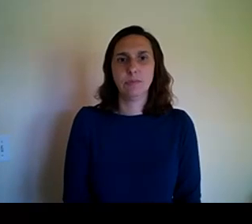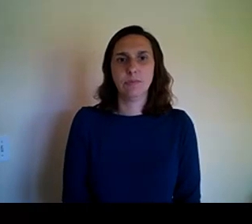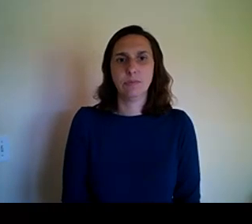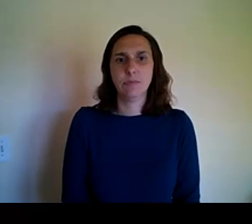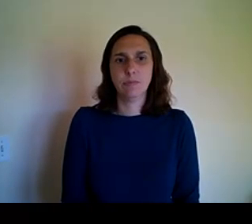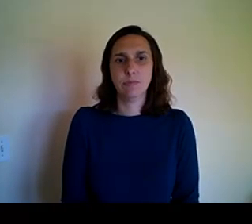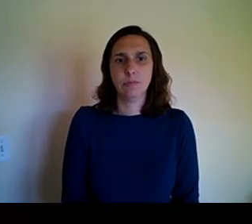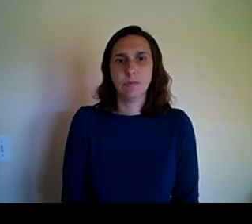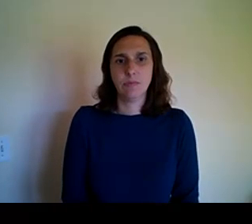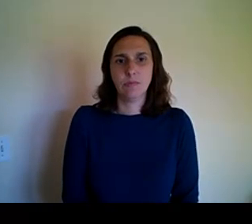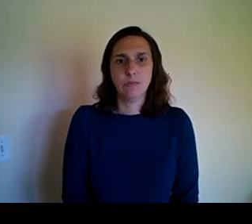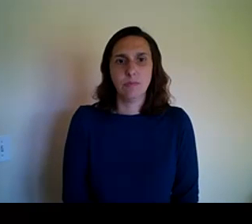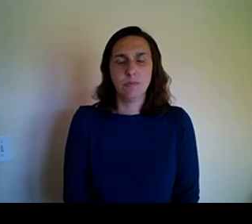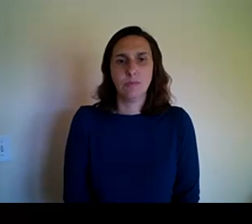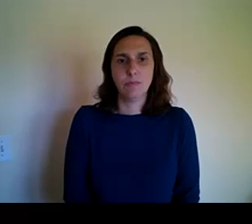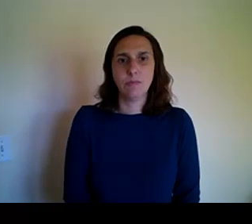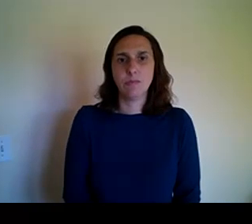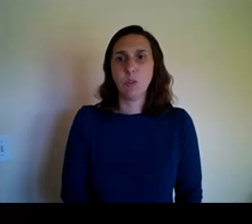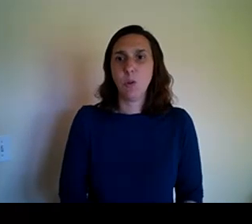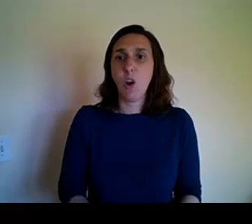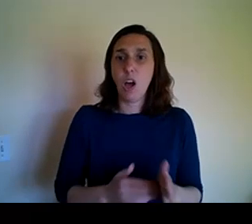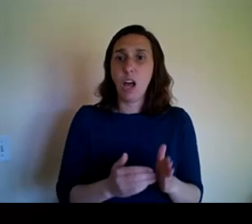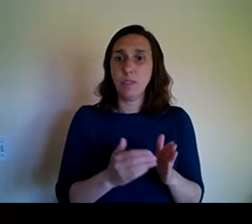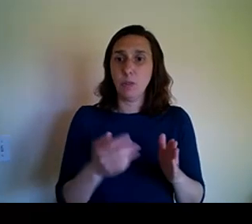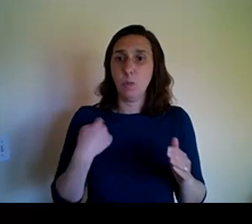expanding expressions or